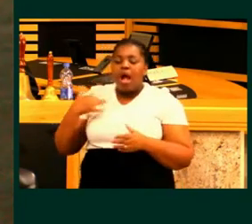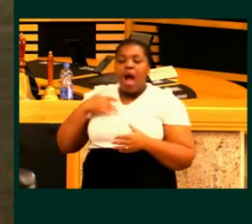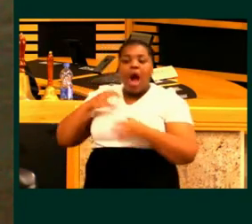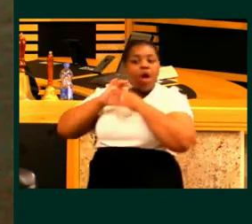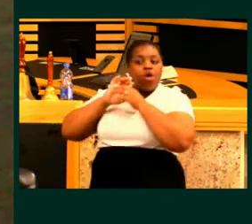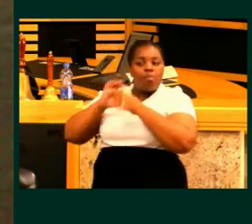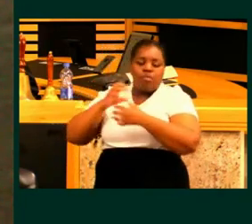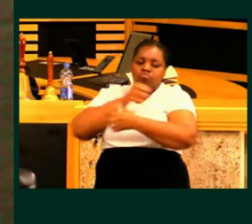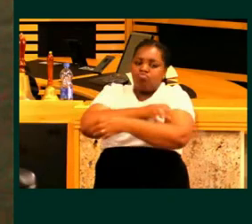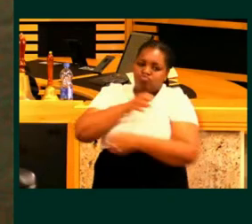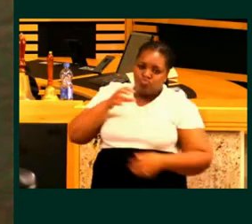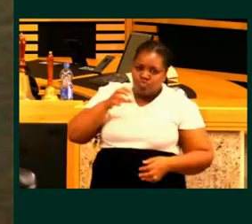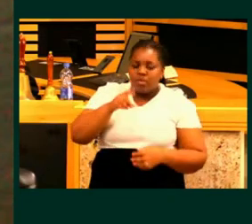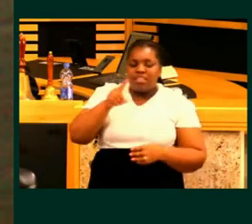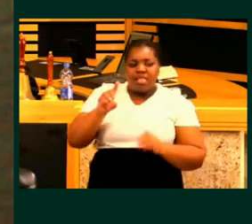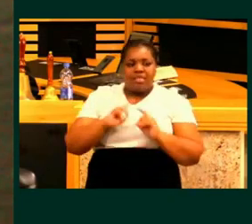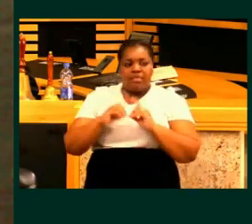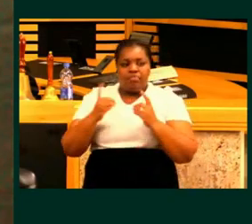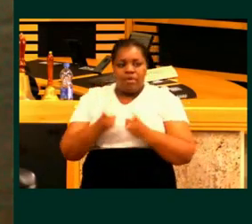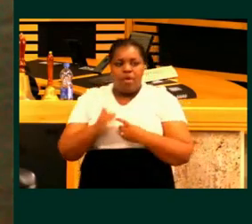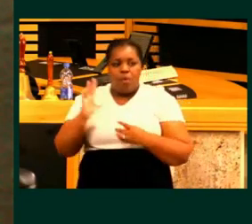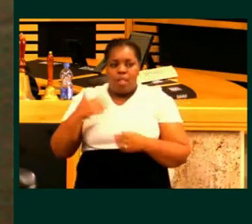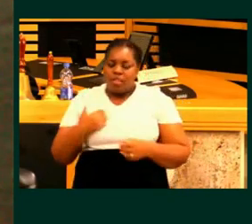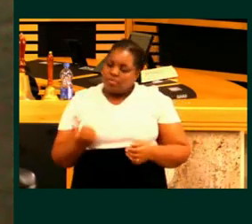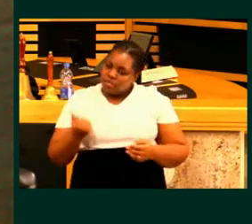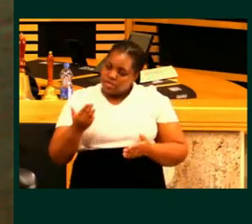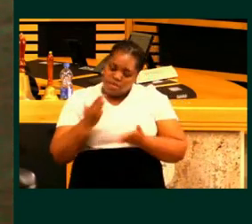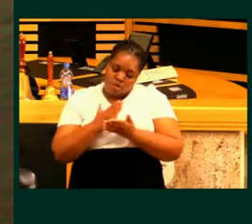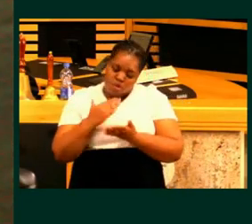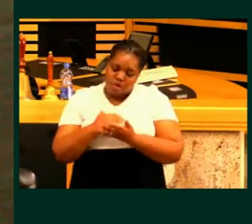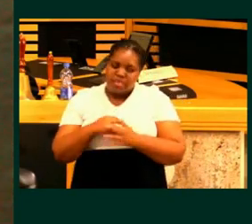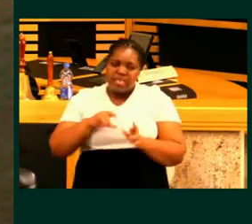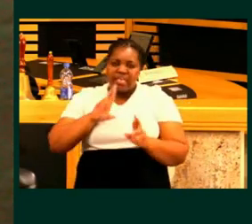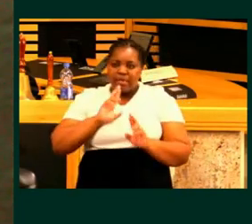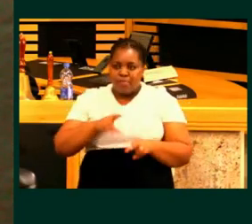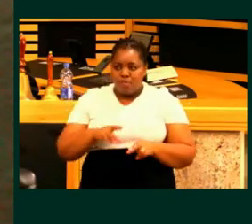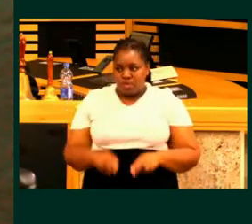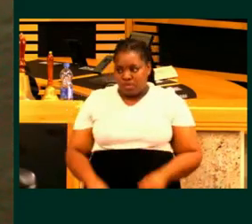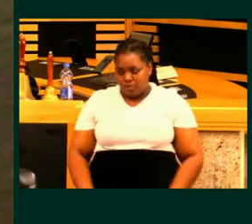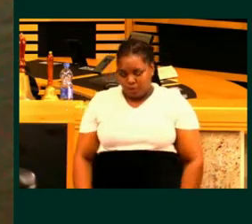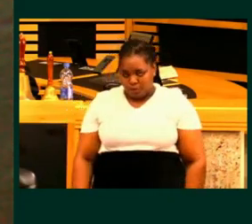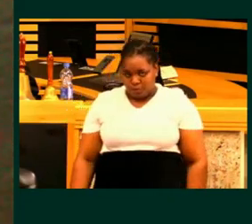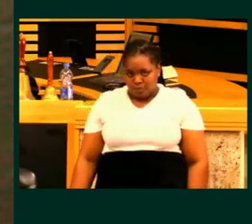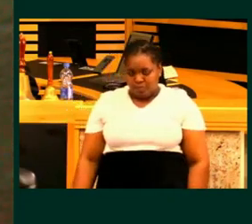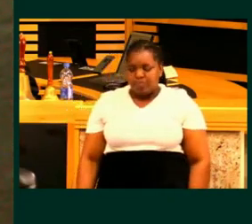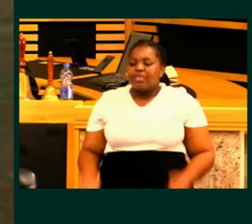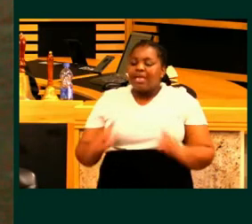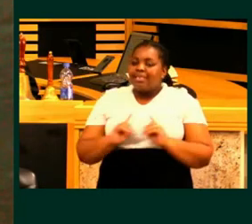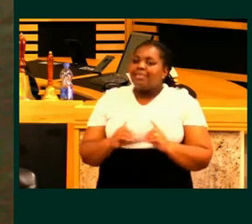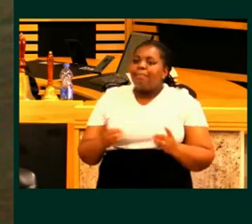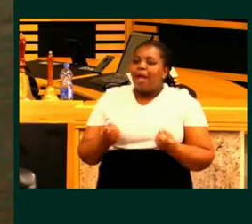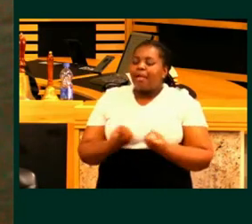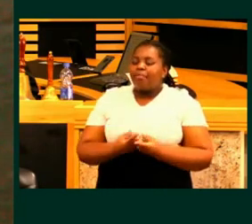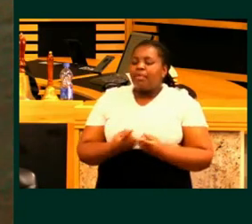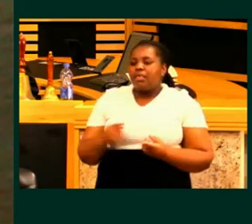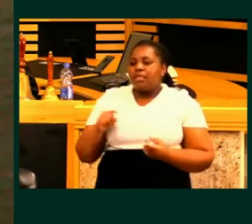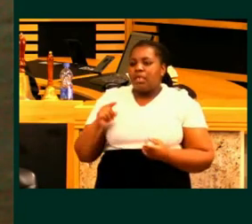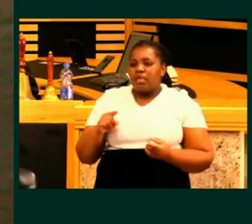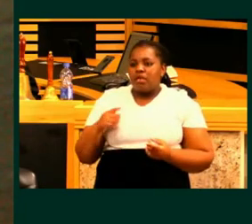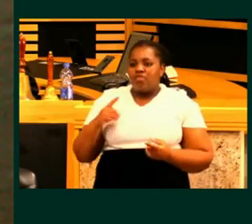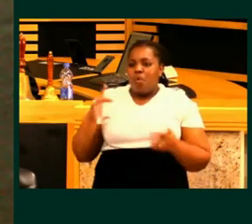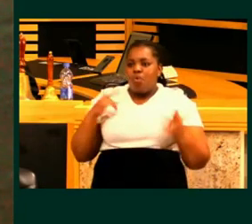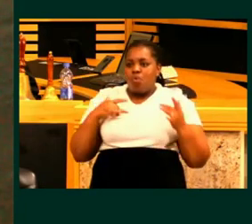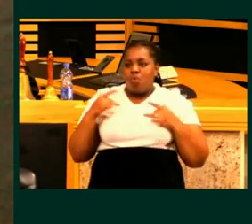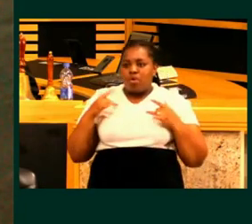strengthen oversight the department will be submitting courtly reports in that regard the department on a conscious